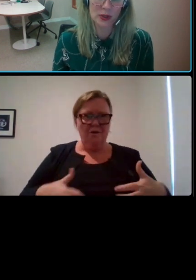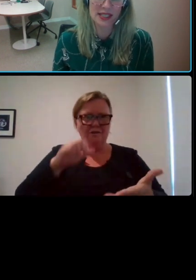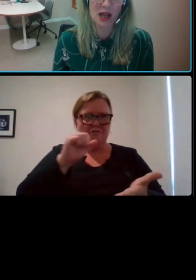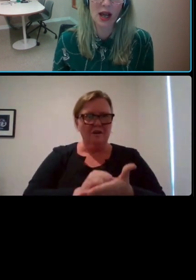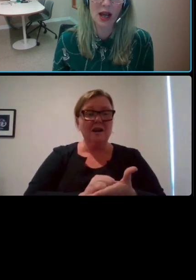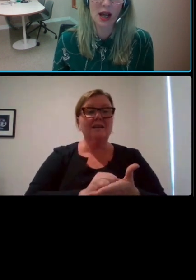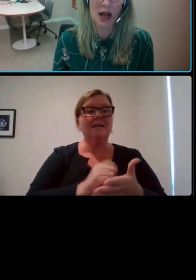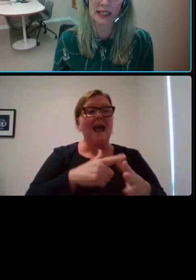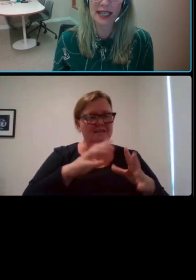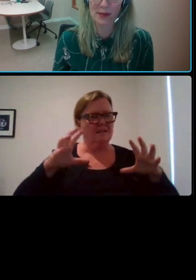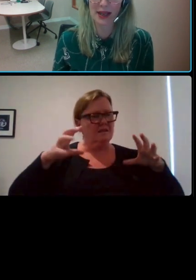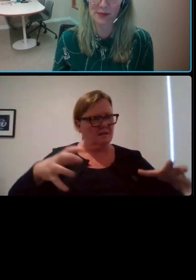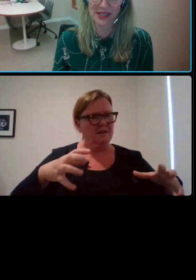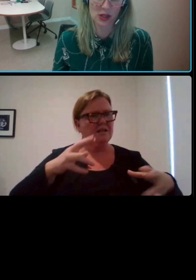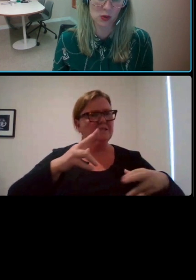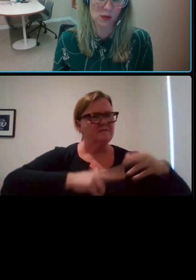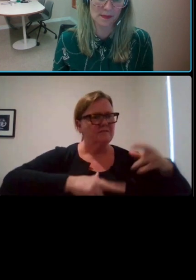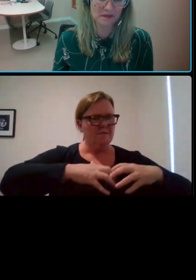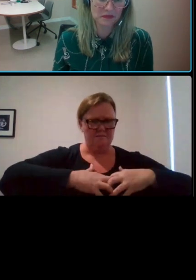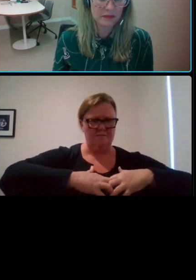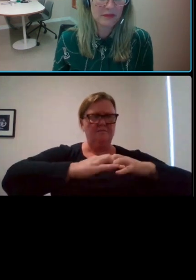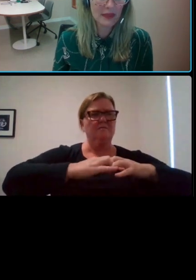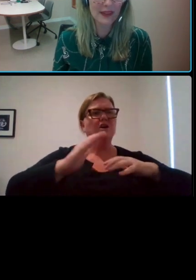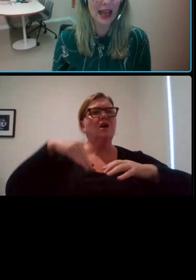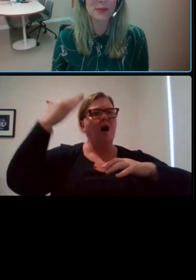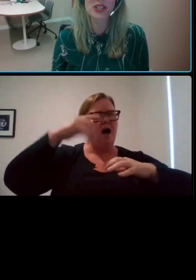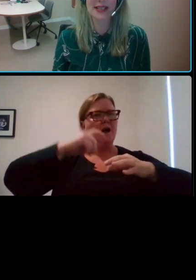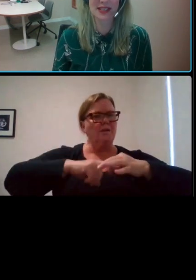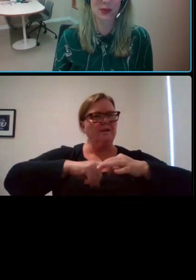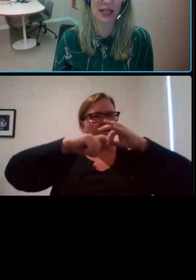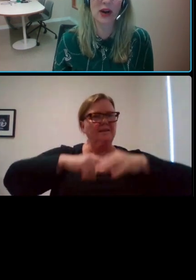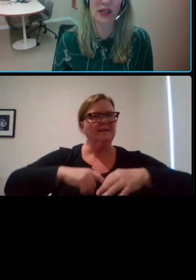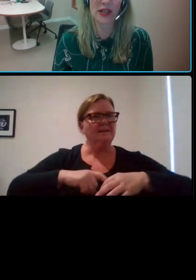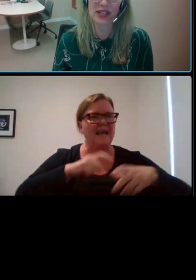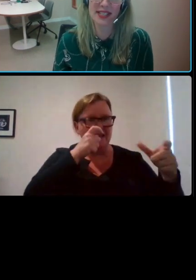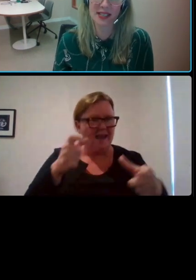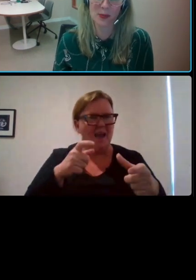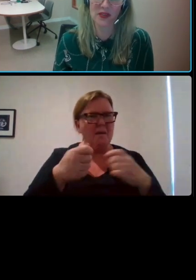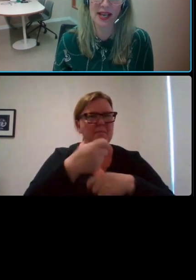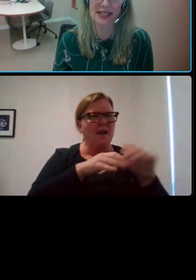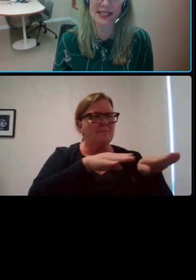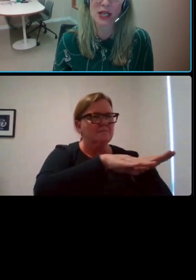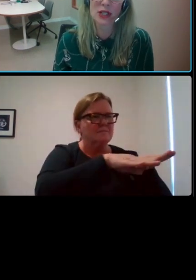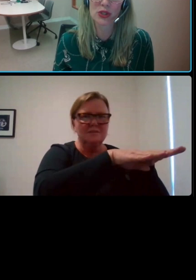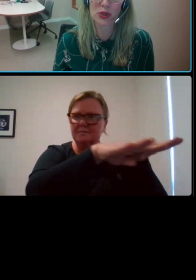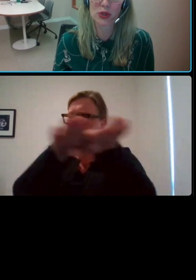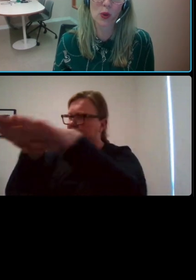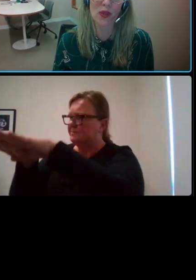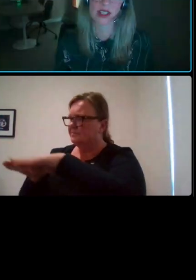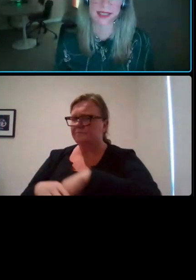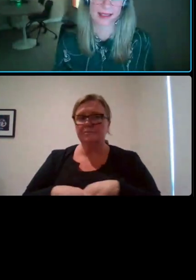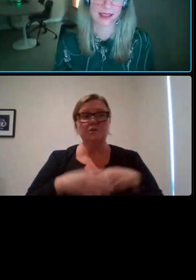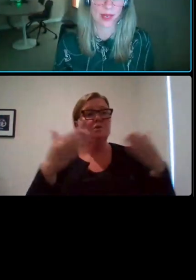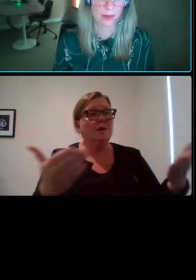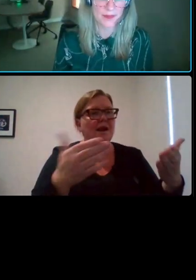system matures, high quality care becomes the norm. The aim is to encourage registered providers to do